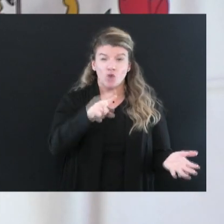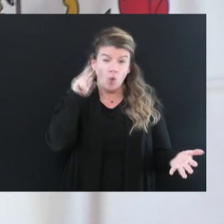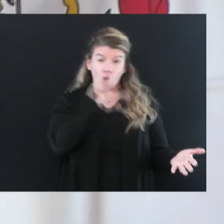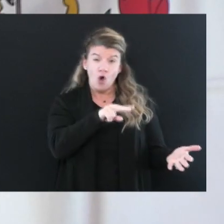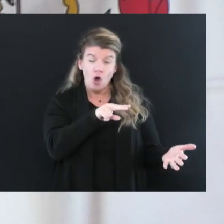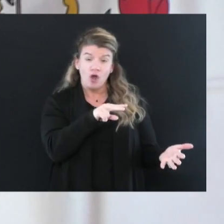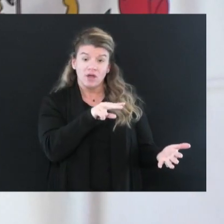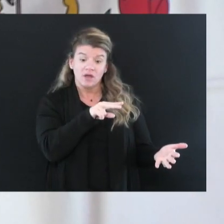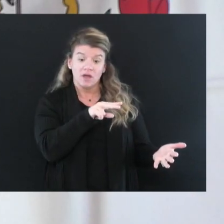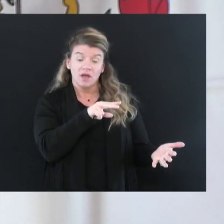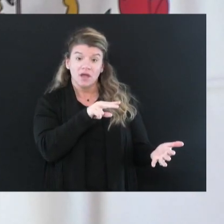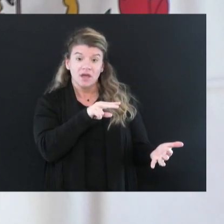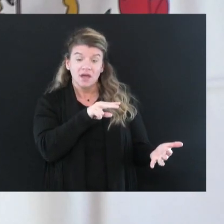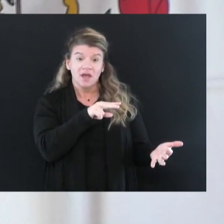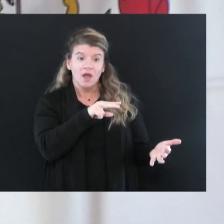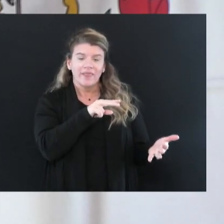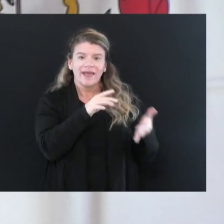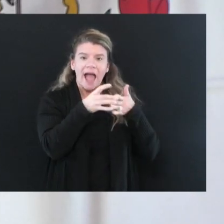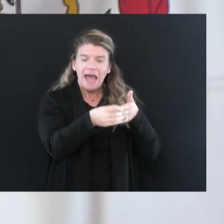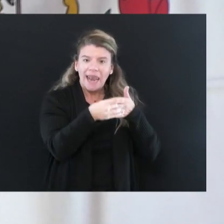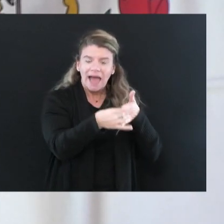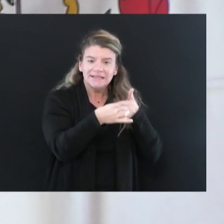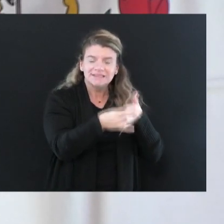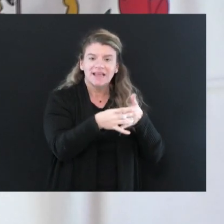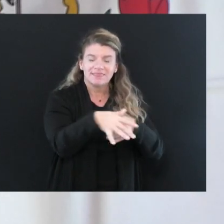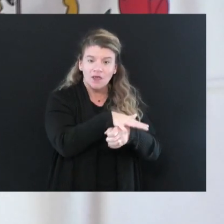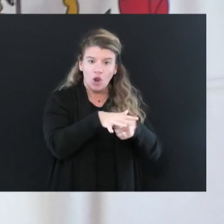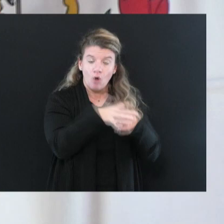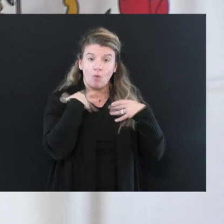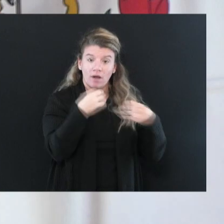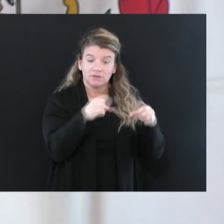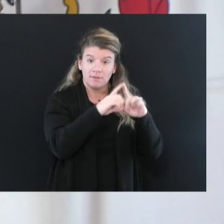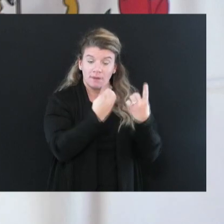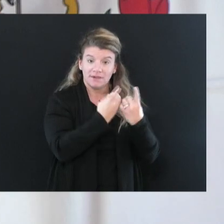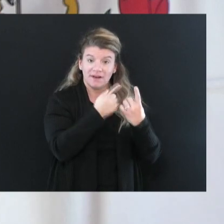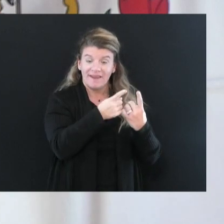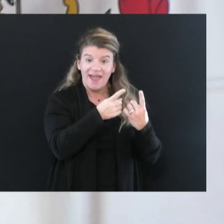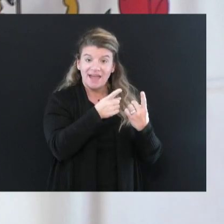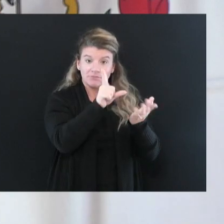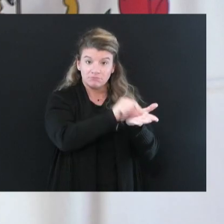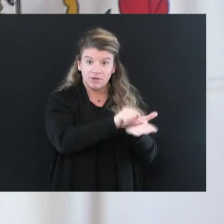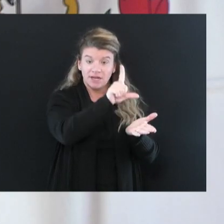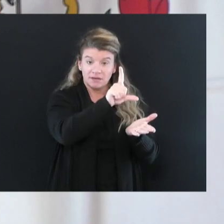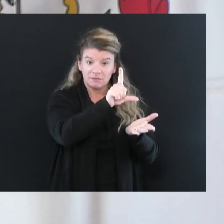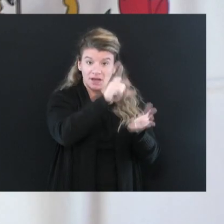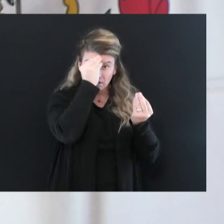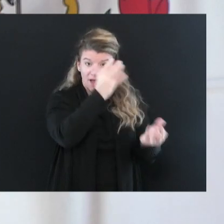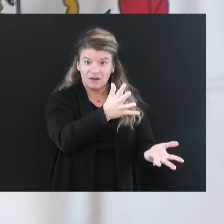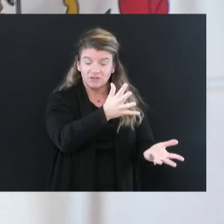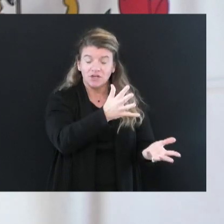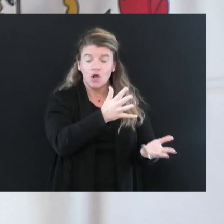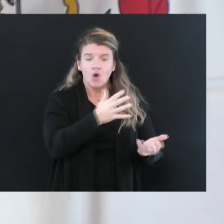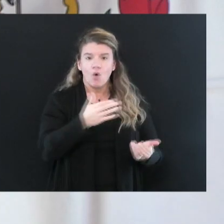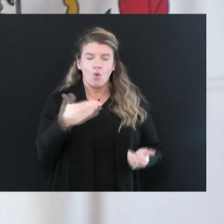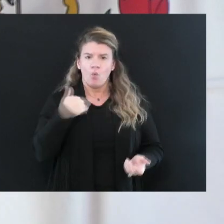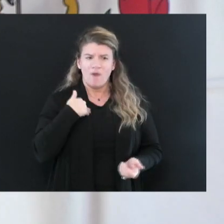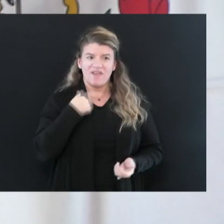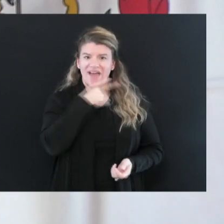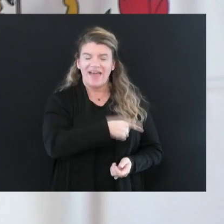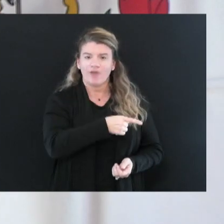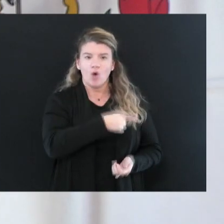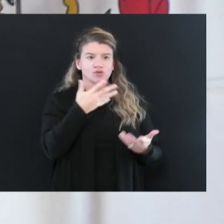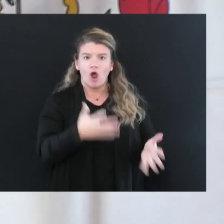at what guidelines the local health departments come out with, we've had those guidelines up,